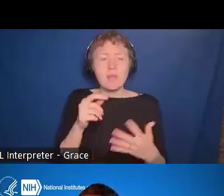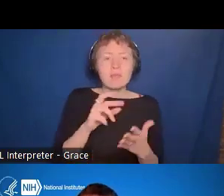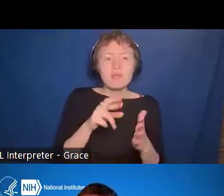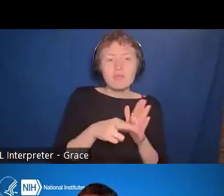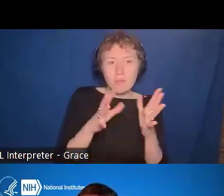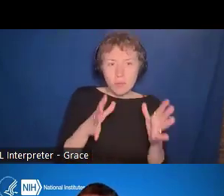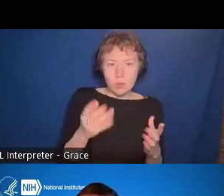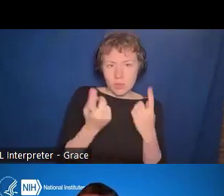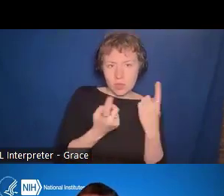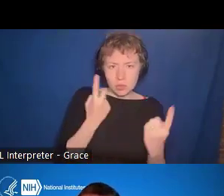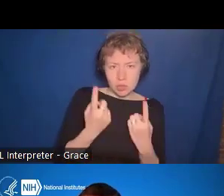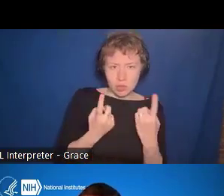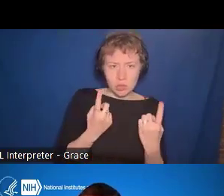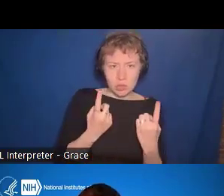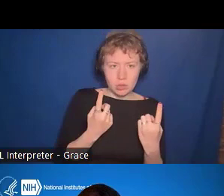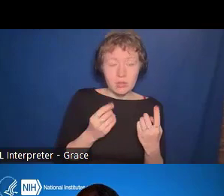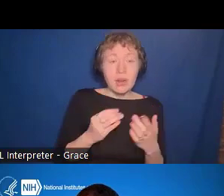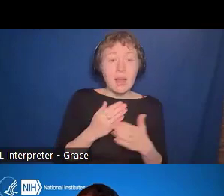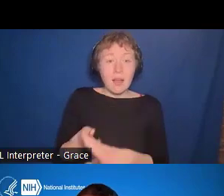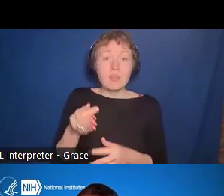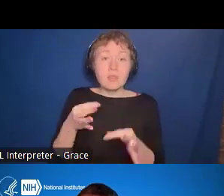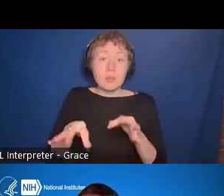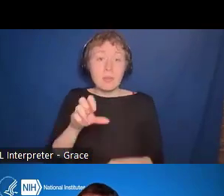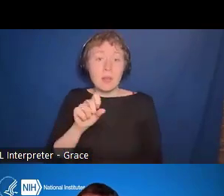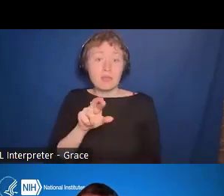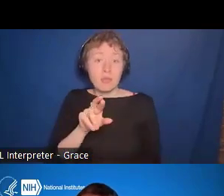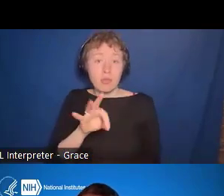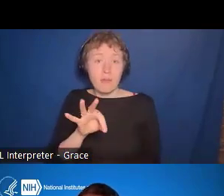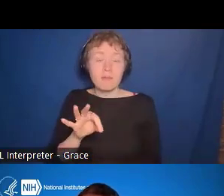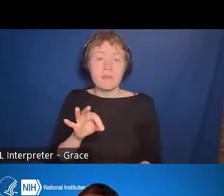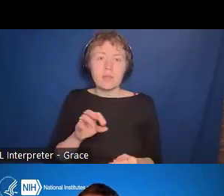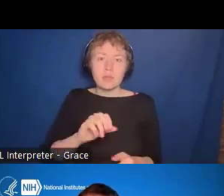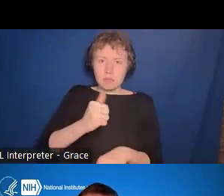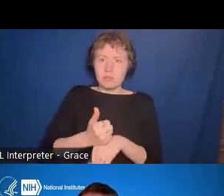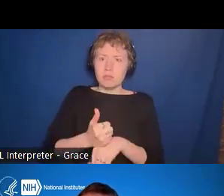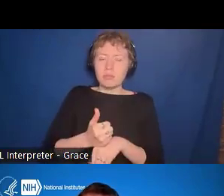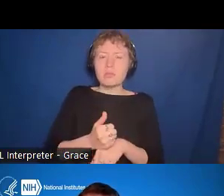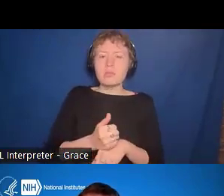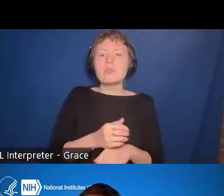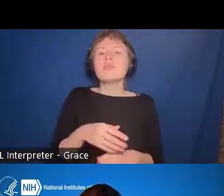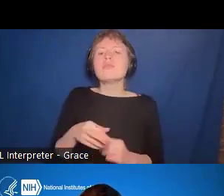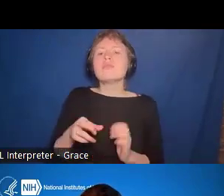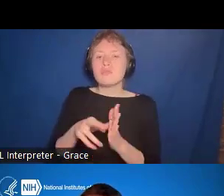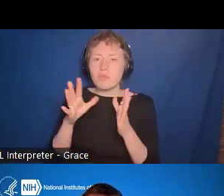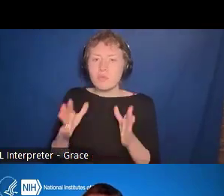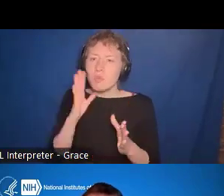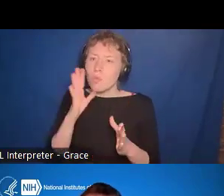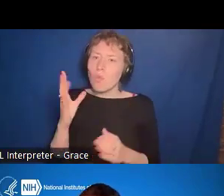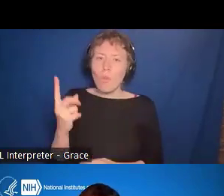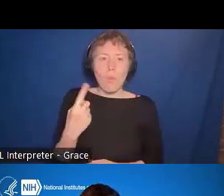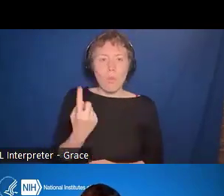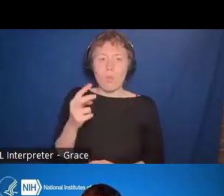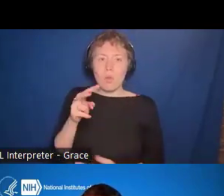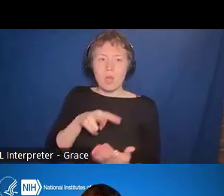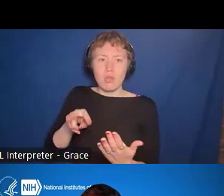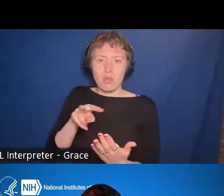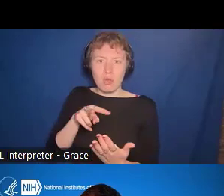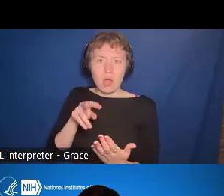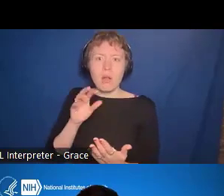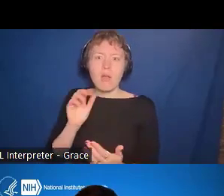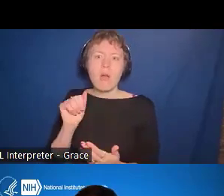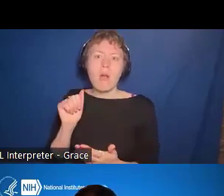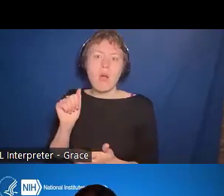after SRF is implemented, reviewers for these for RPGs will only look at authentication and budget and period